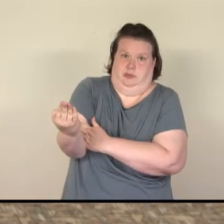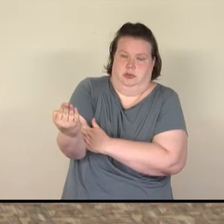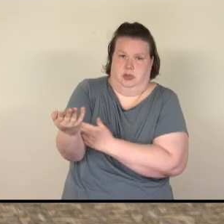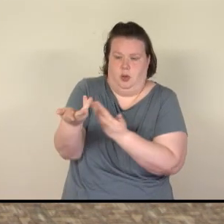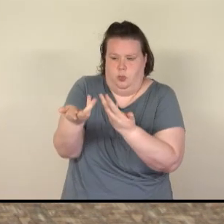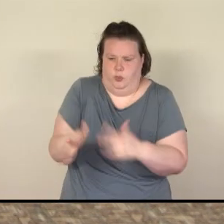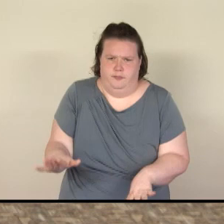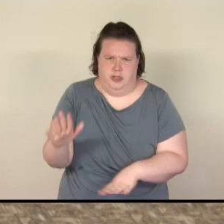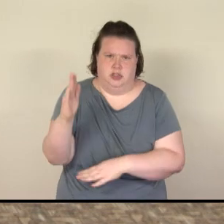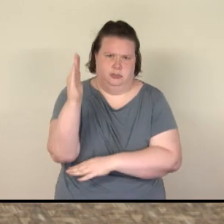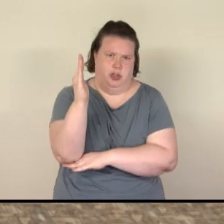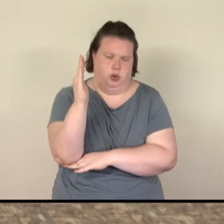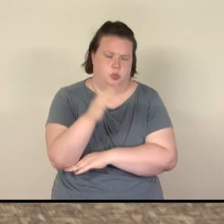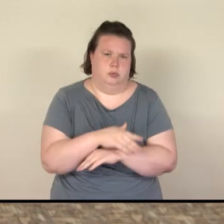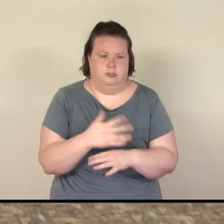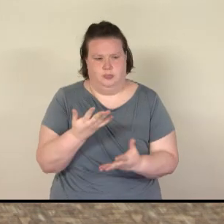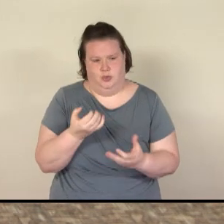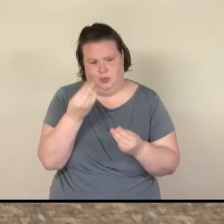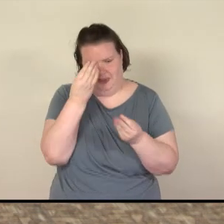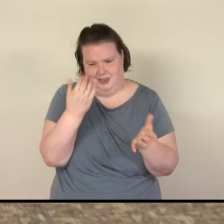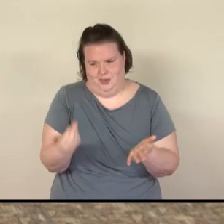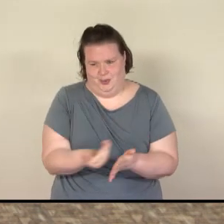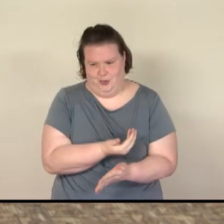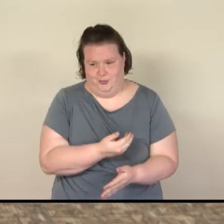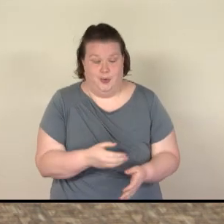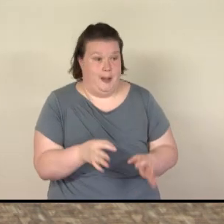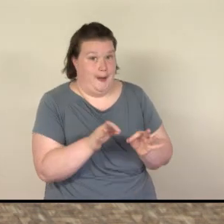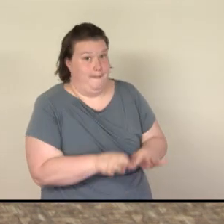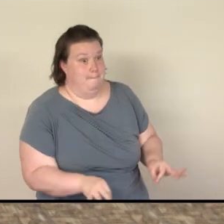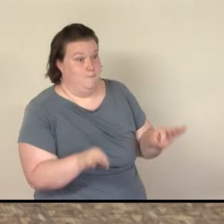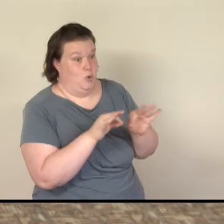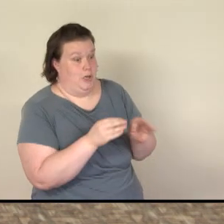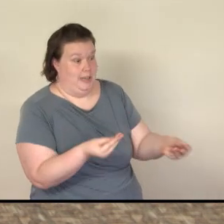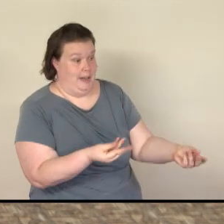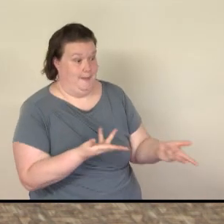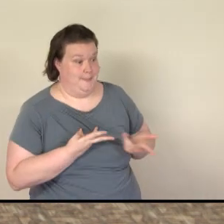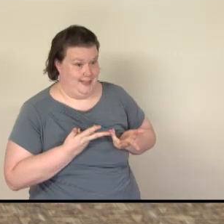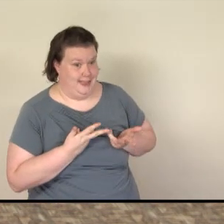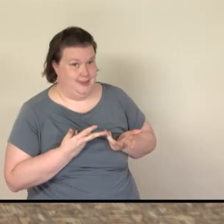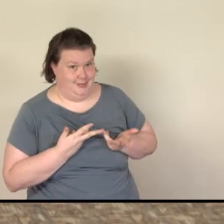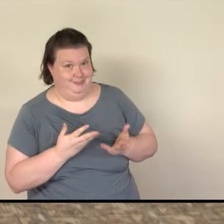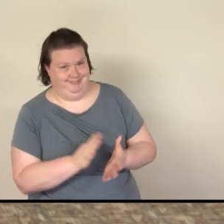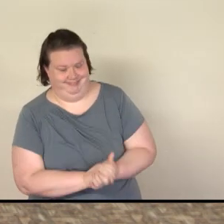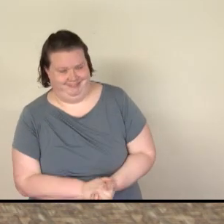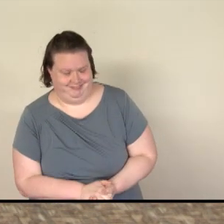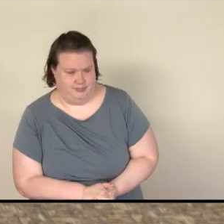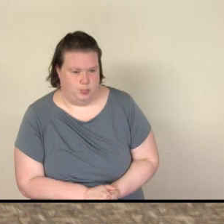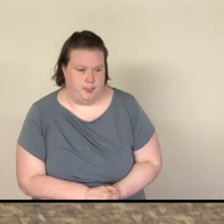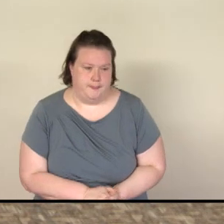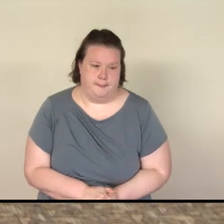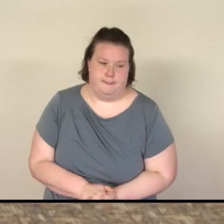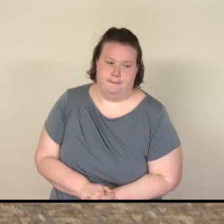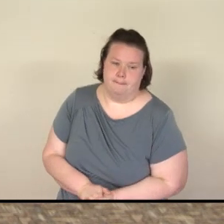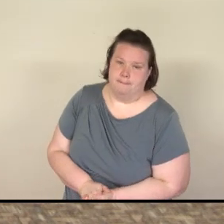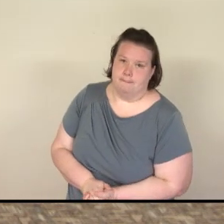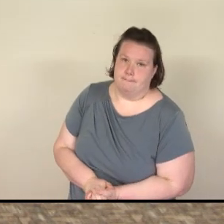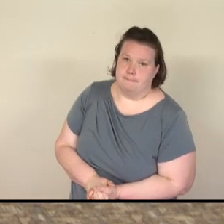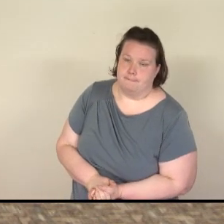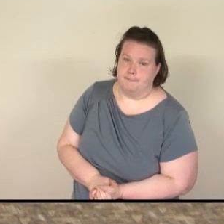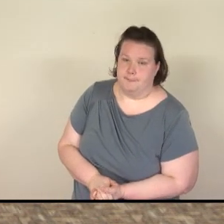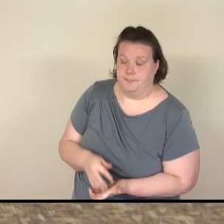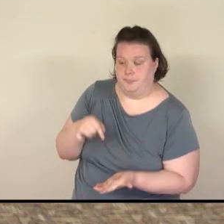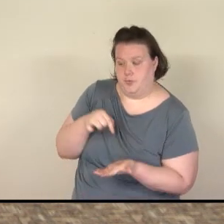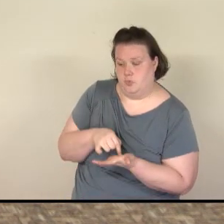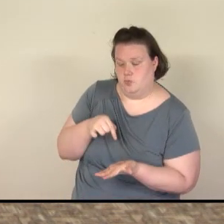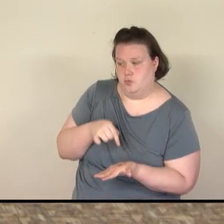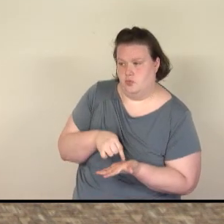but wanted to correct that. Be important update, full of information. There is a